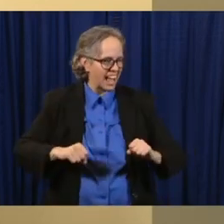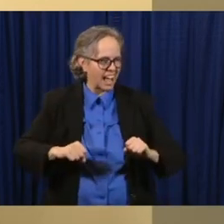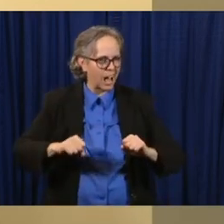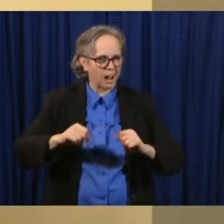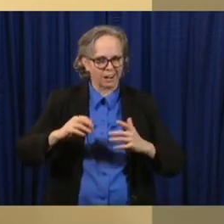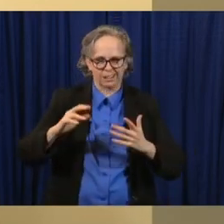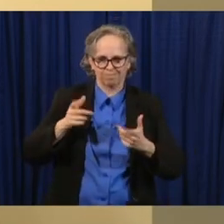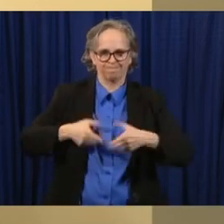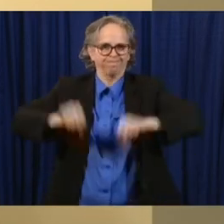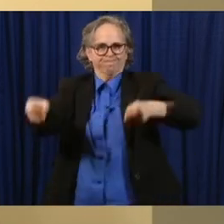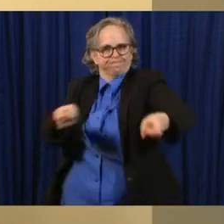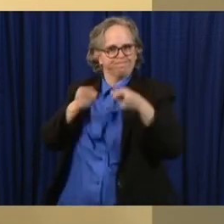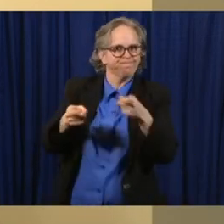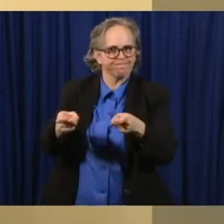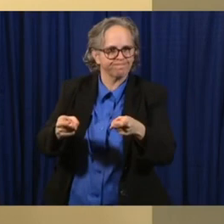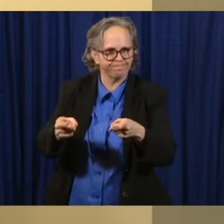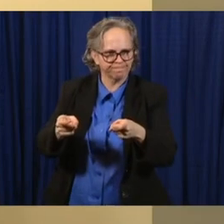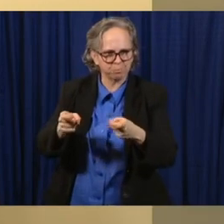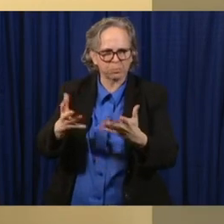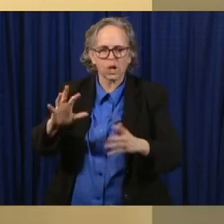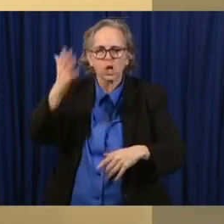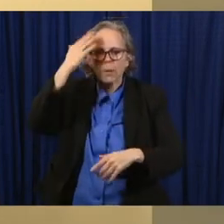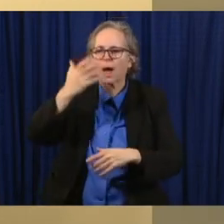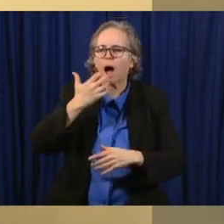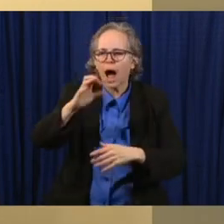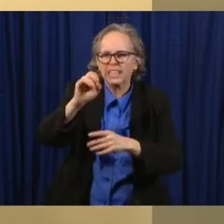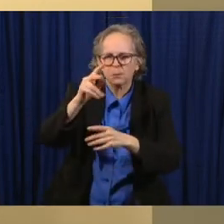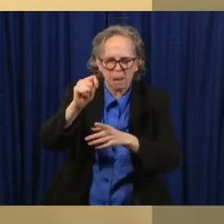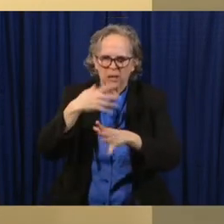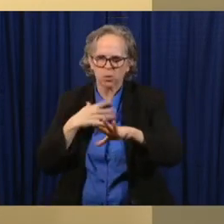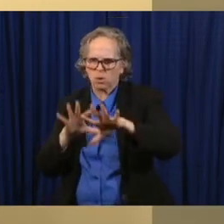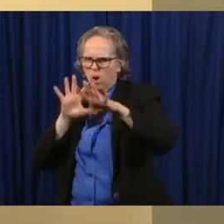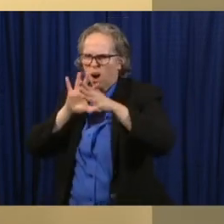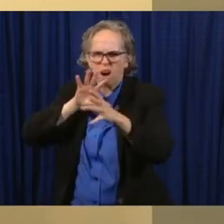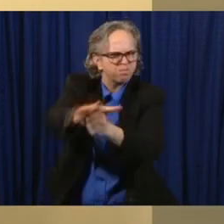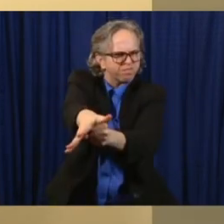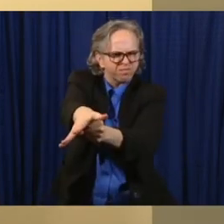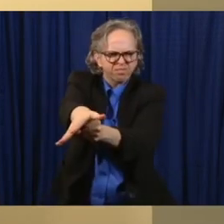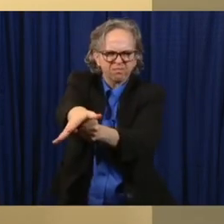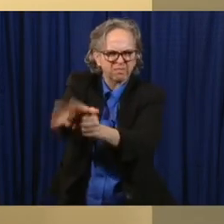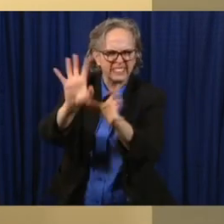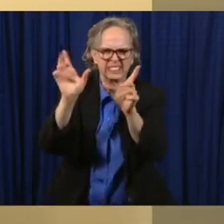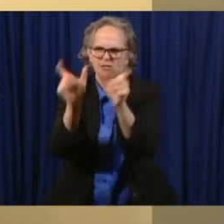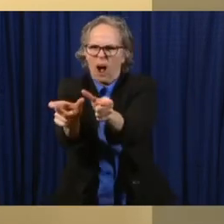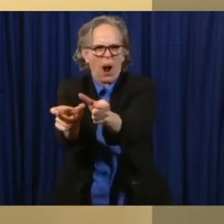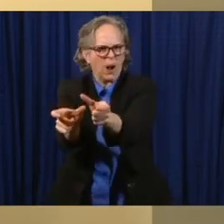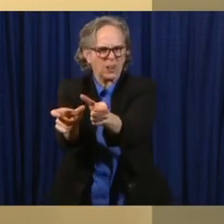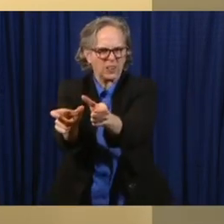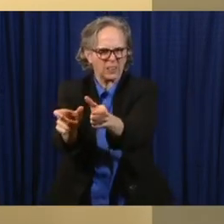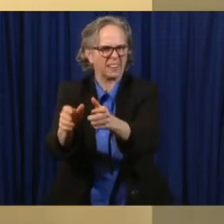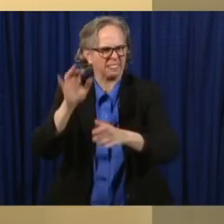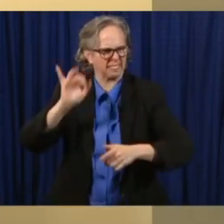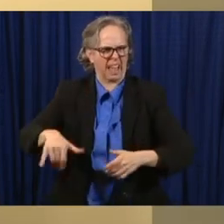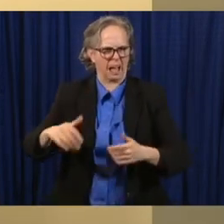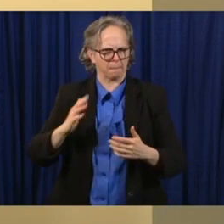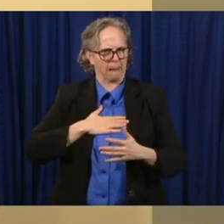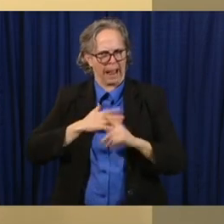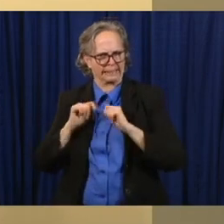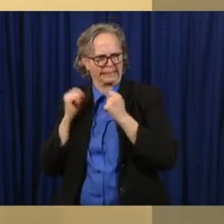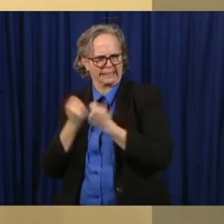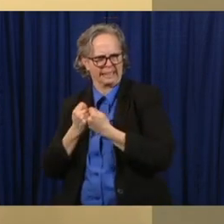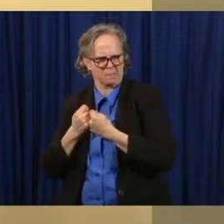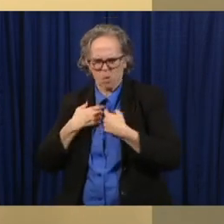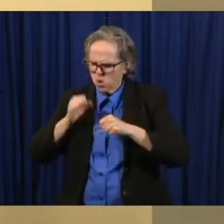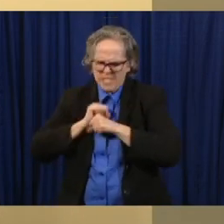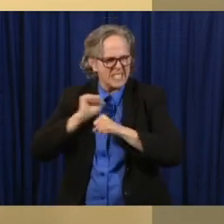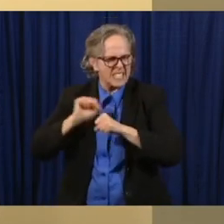hotspots, flare-ups, fires. And what my job and my team is working so hard on is what is our ability to put